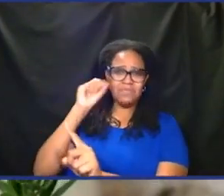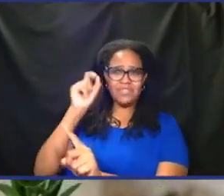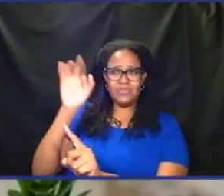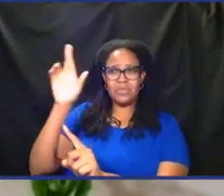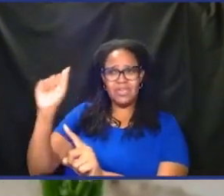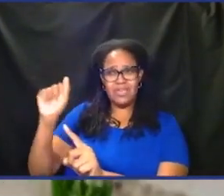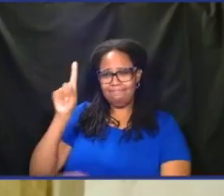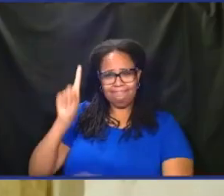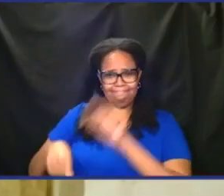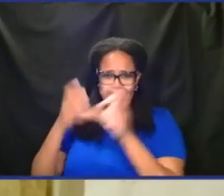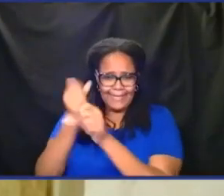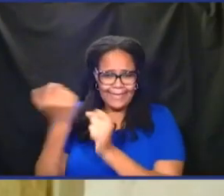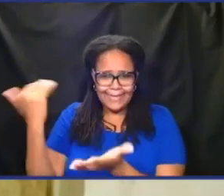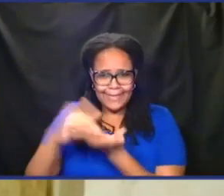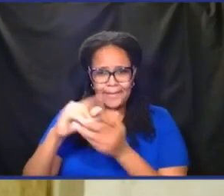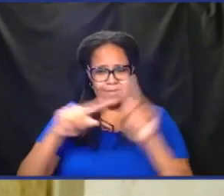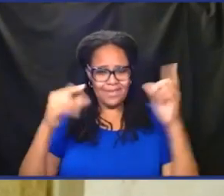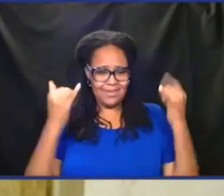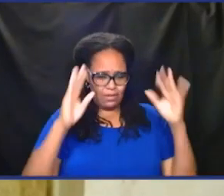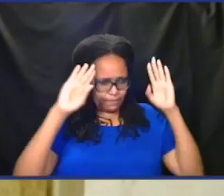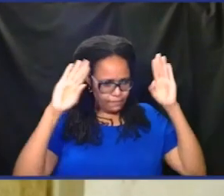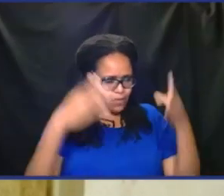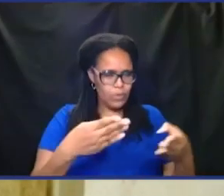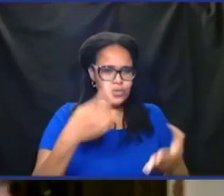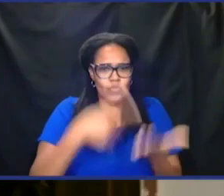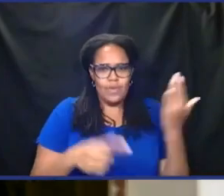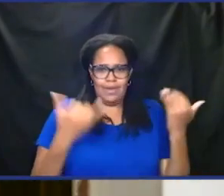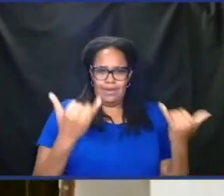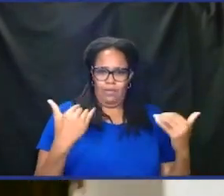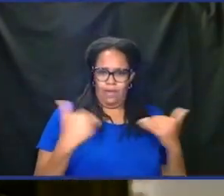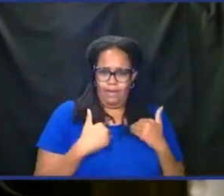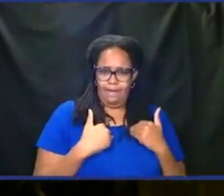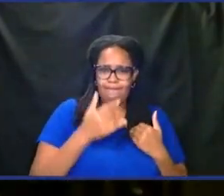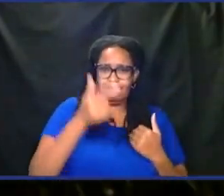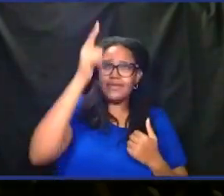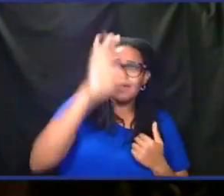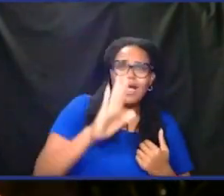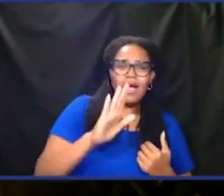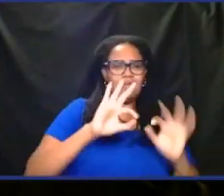and family, especially his grandson.